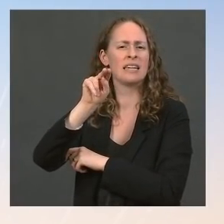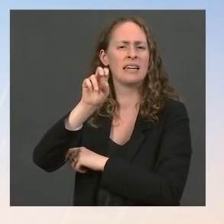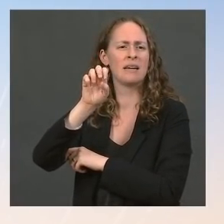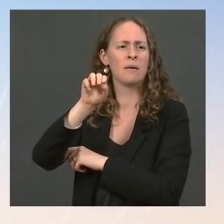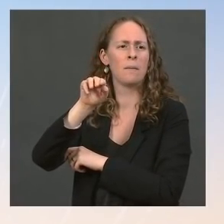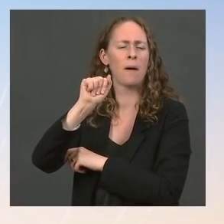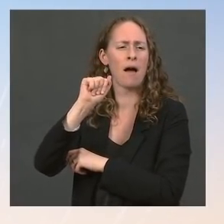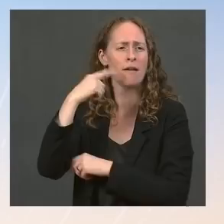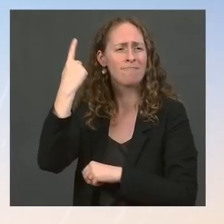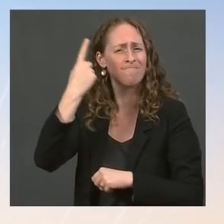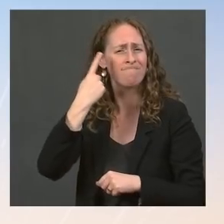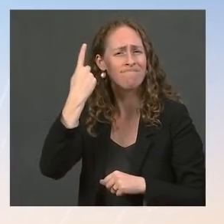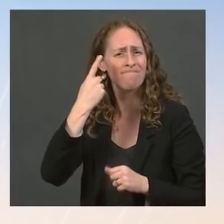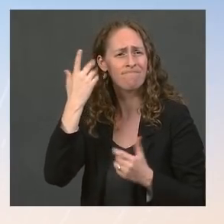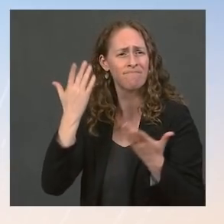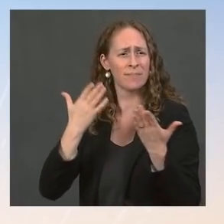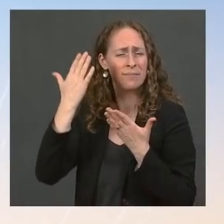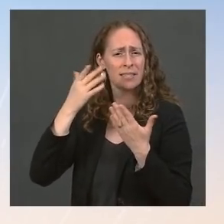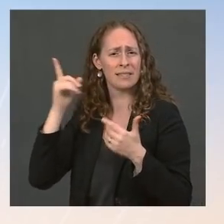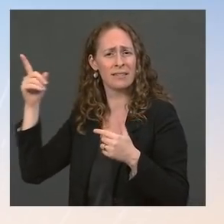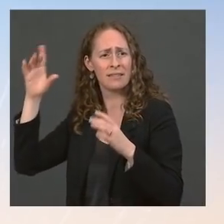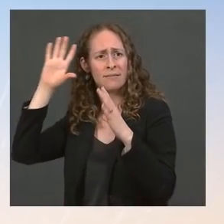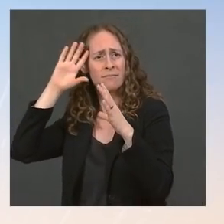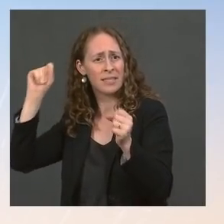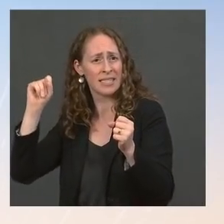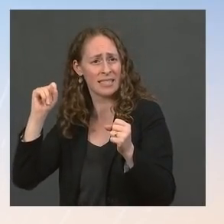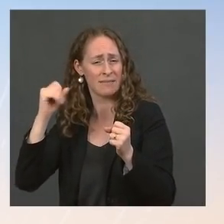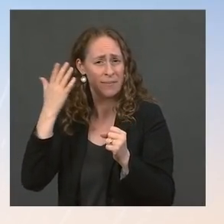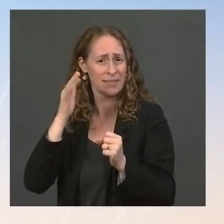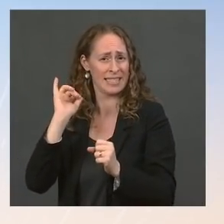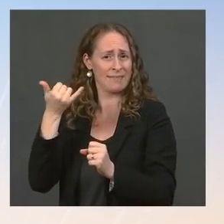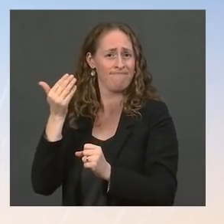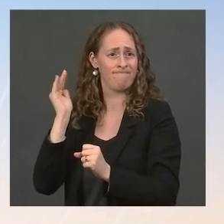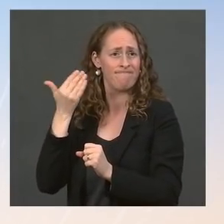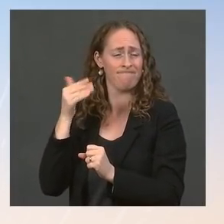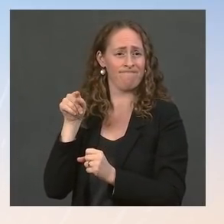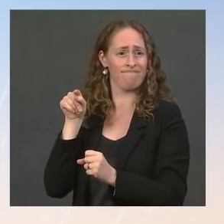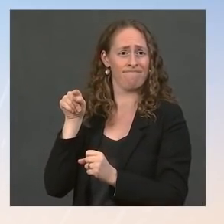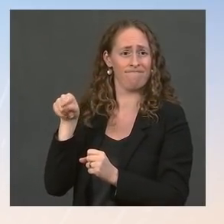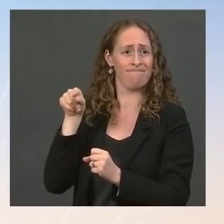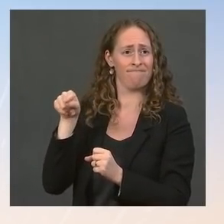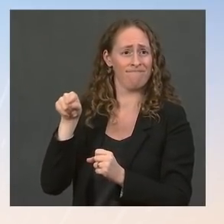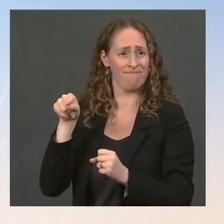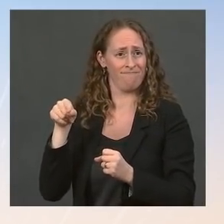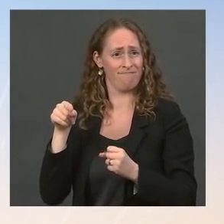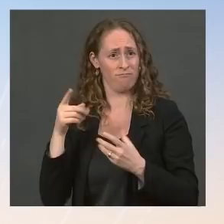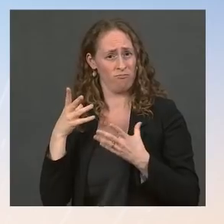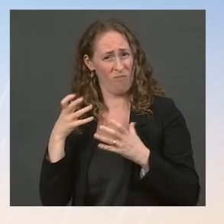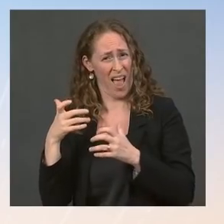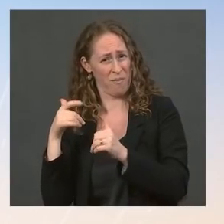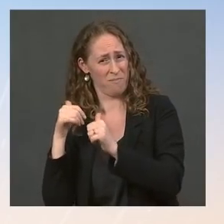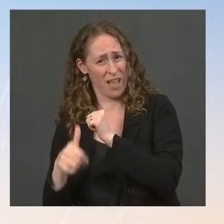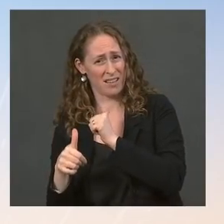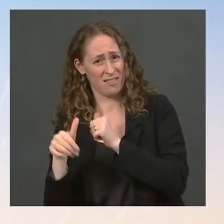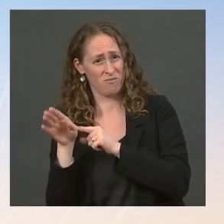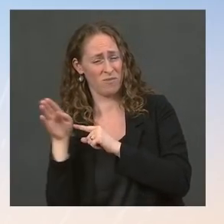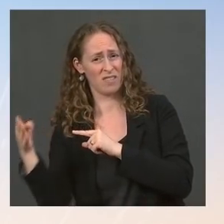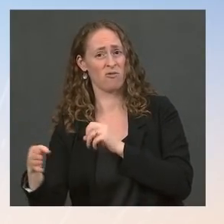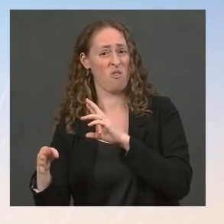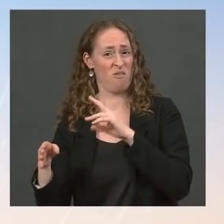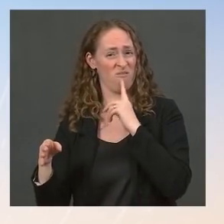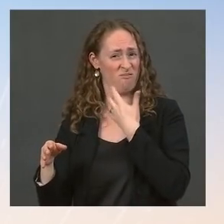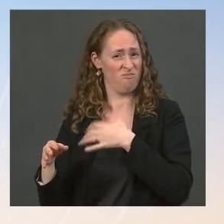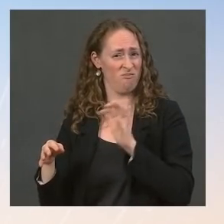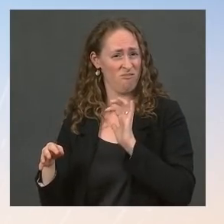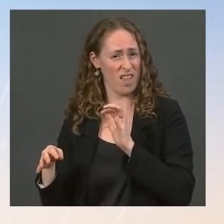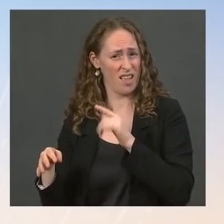a sense of whether she actually wants a reconciliation package to go forward or not? Our